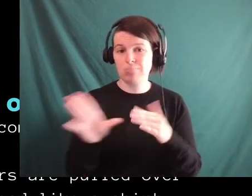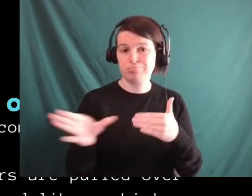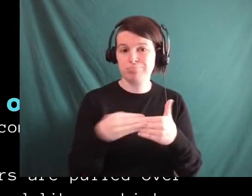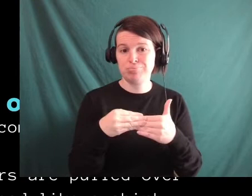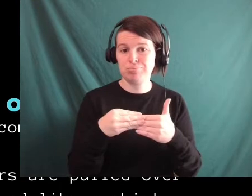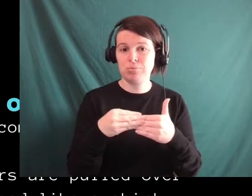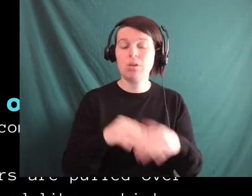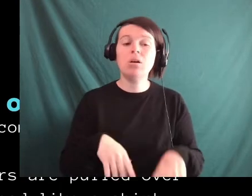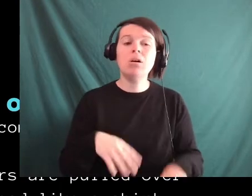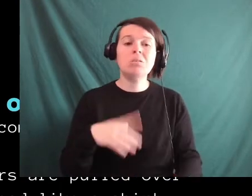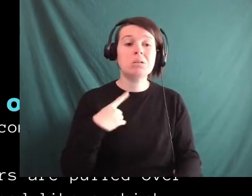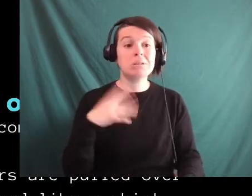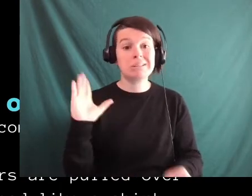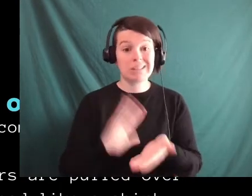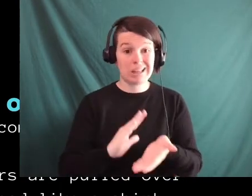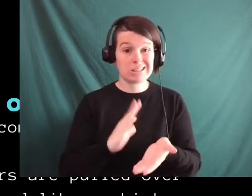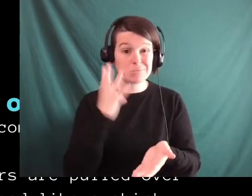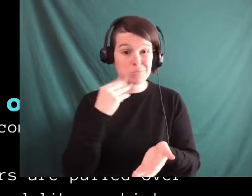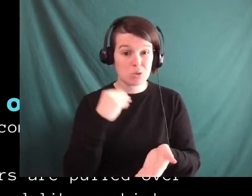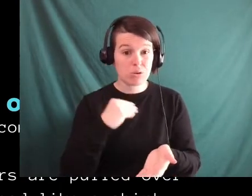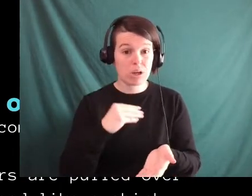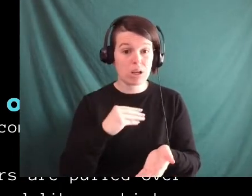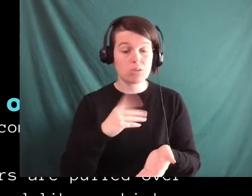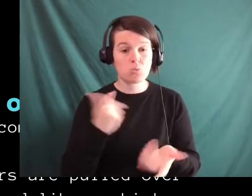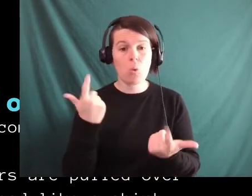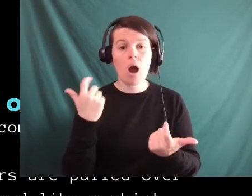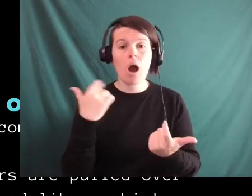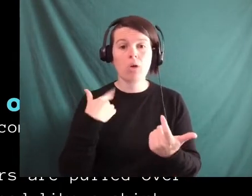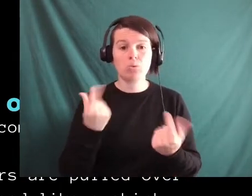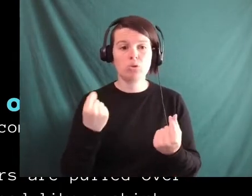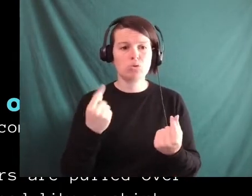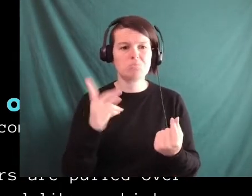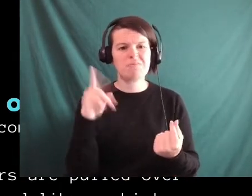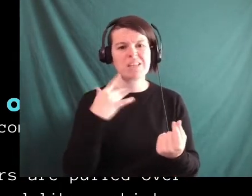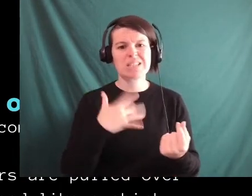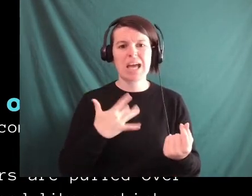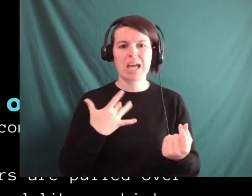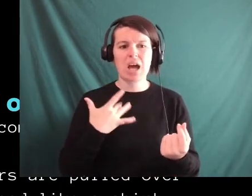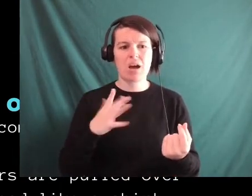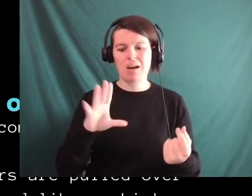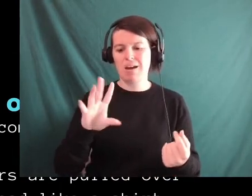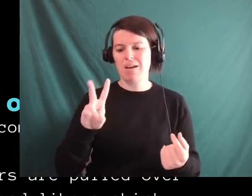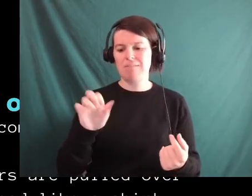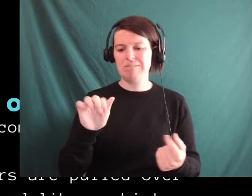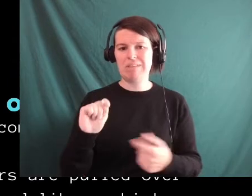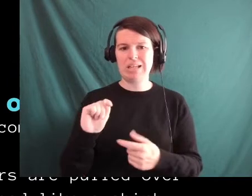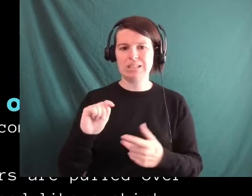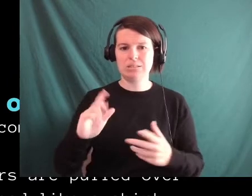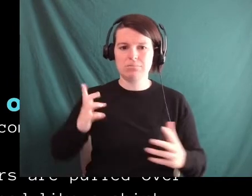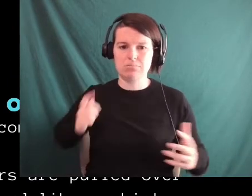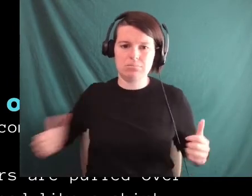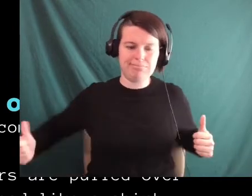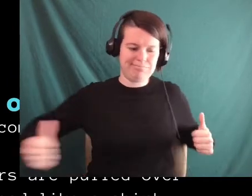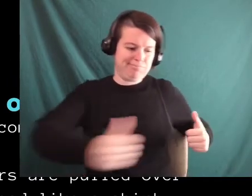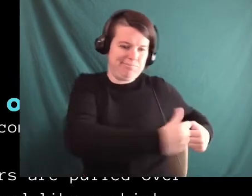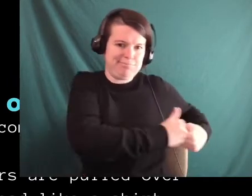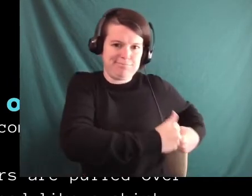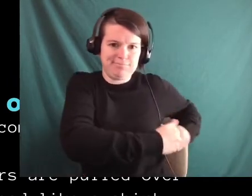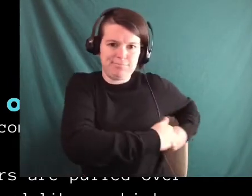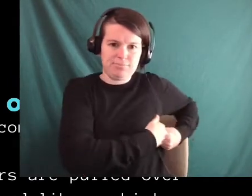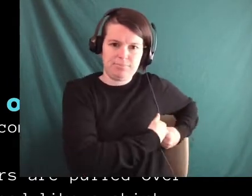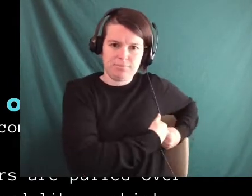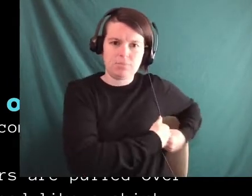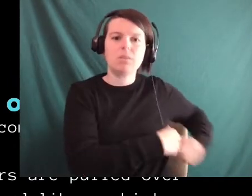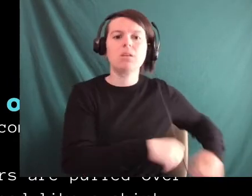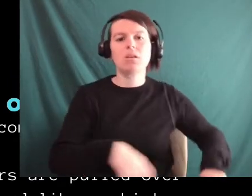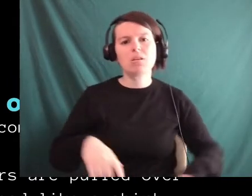folks with less experience binding because you put the binder on kind of like a vest and then secure the Velcro on your side.